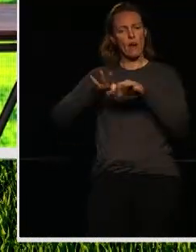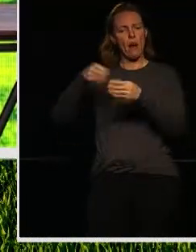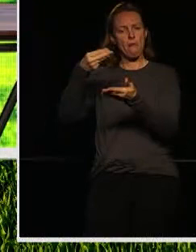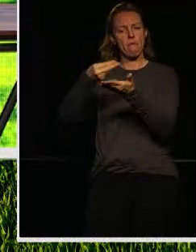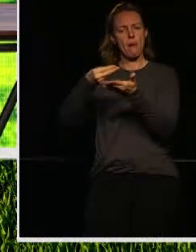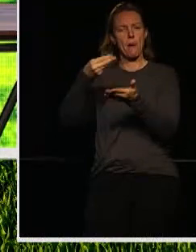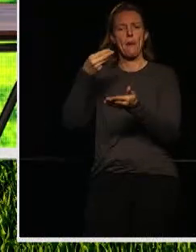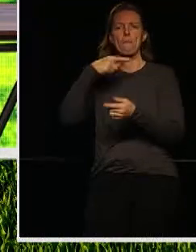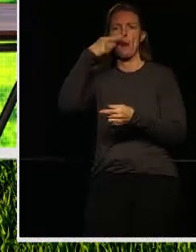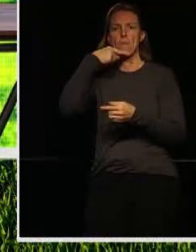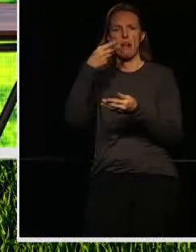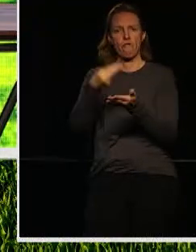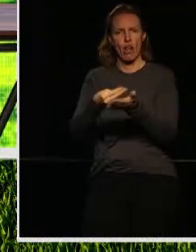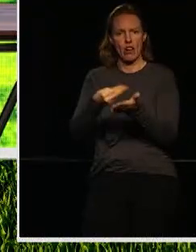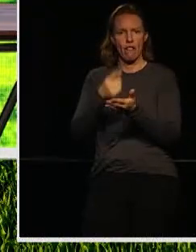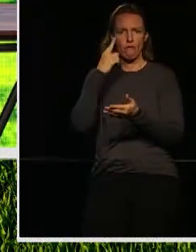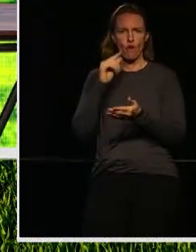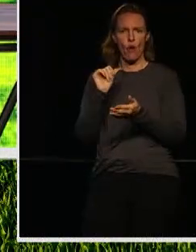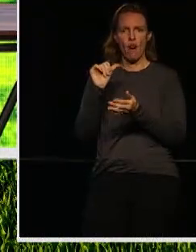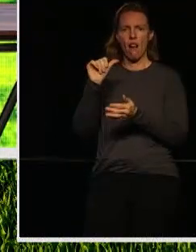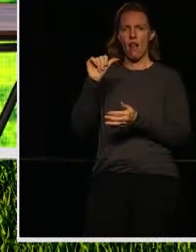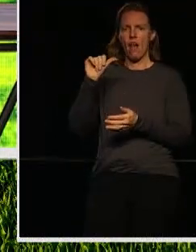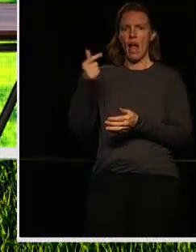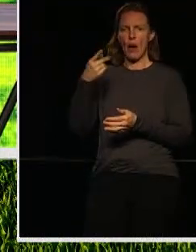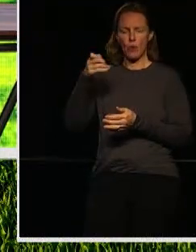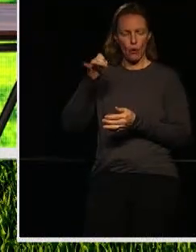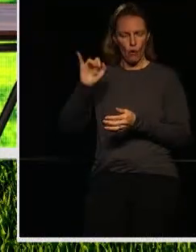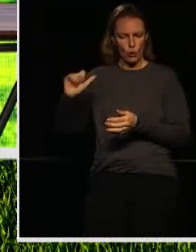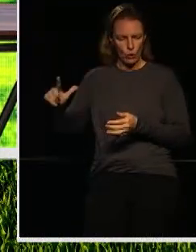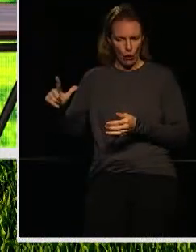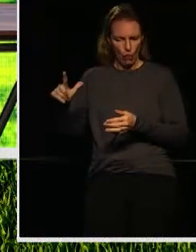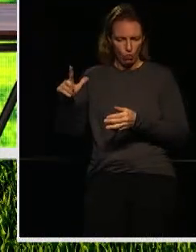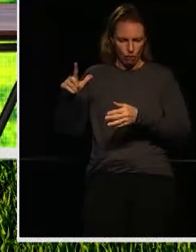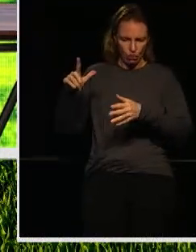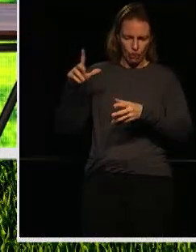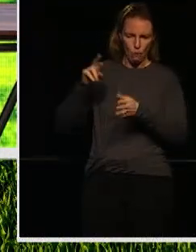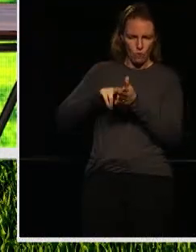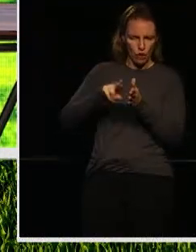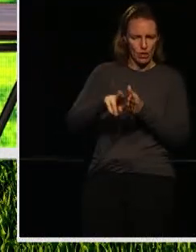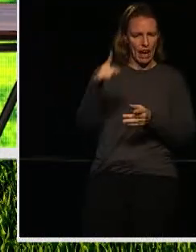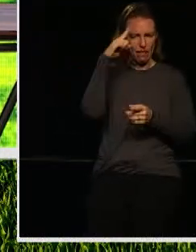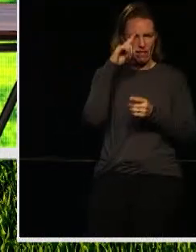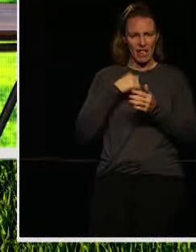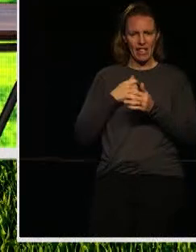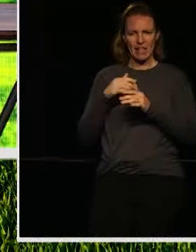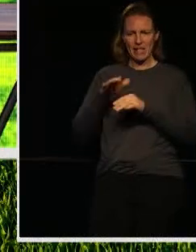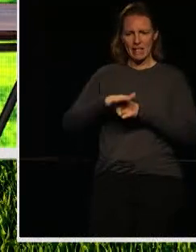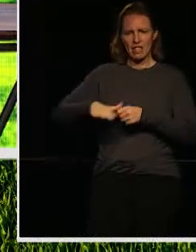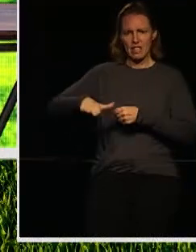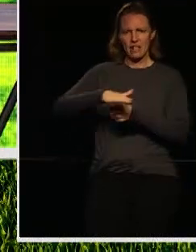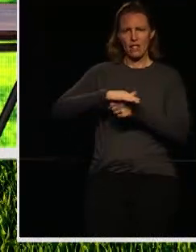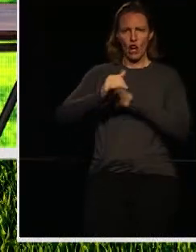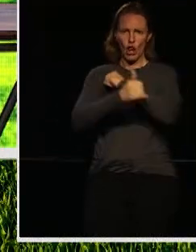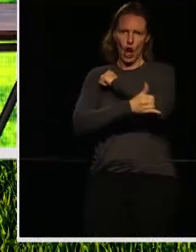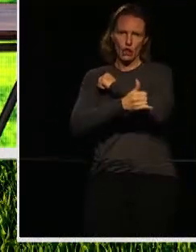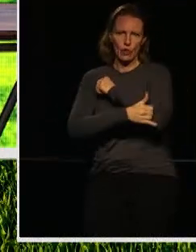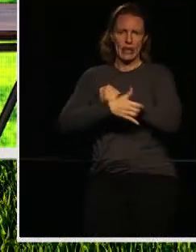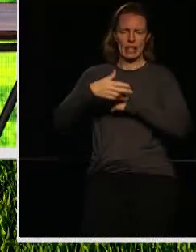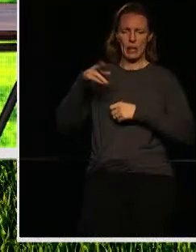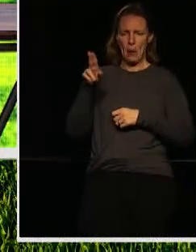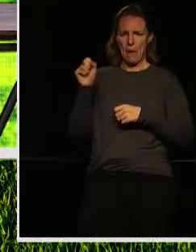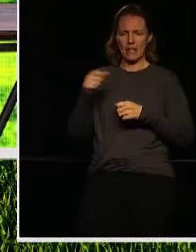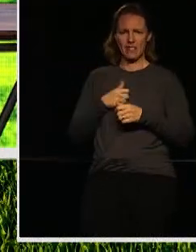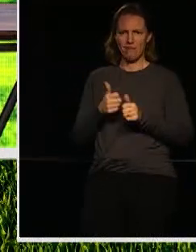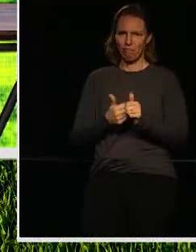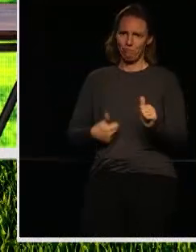for agricultural research. I think that that's an area where, as a country, the United States has been lagging, and I think it's, events like,